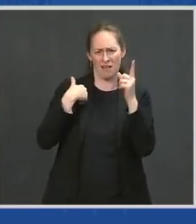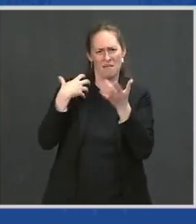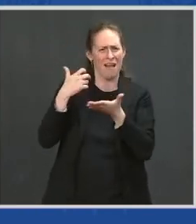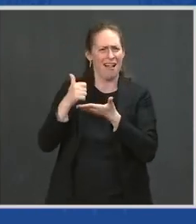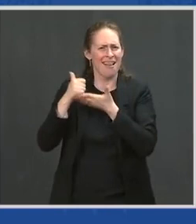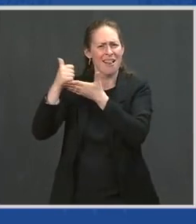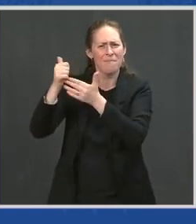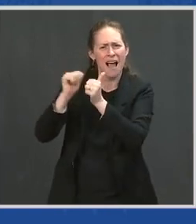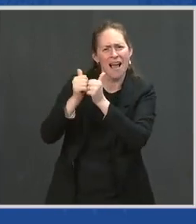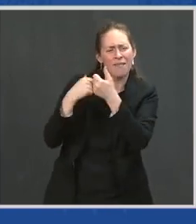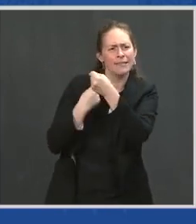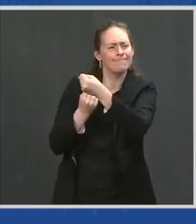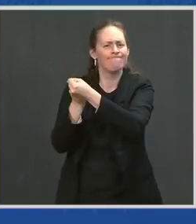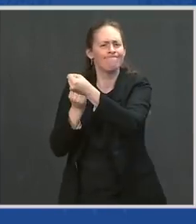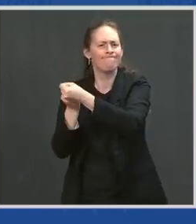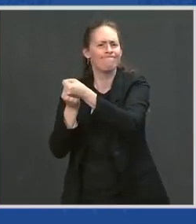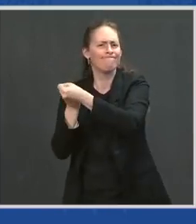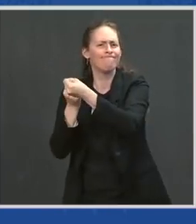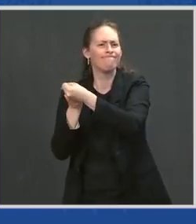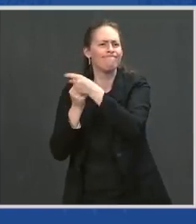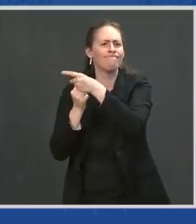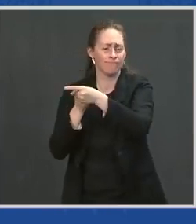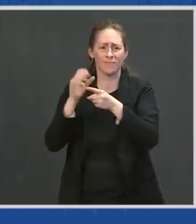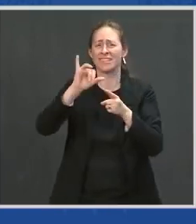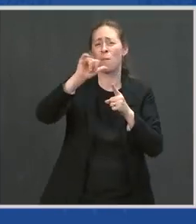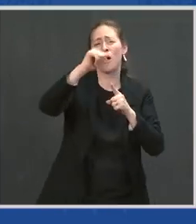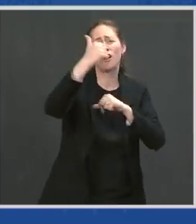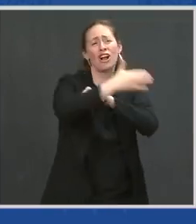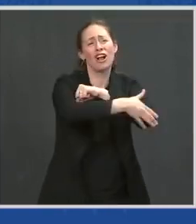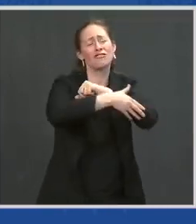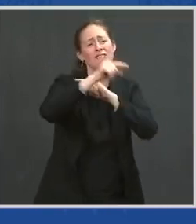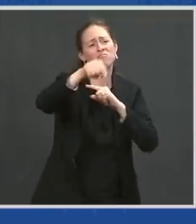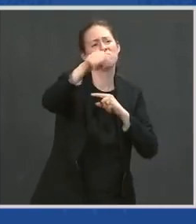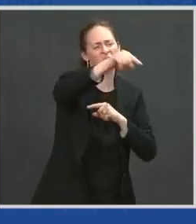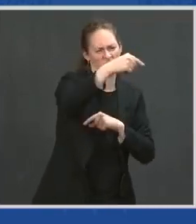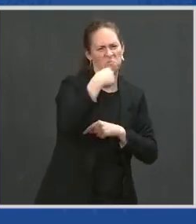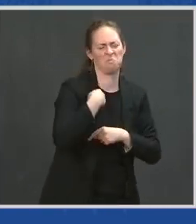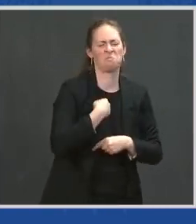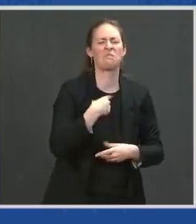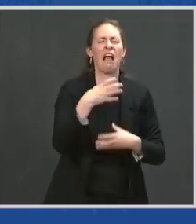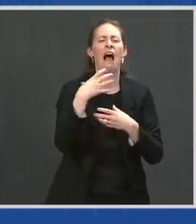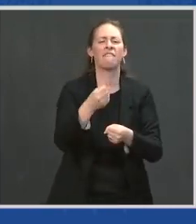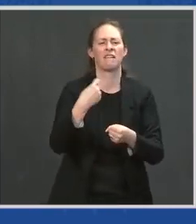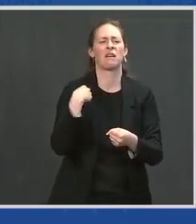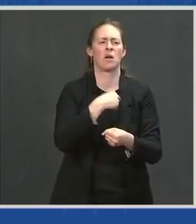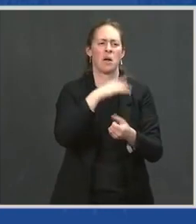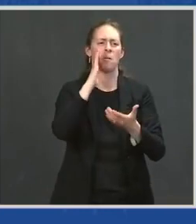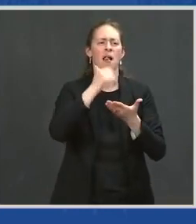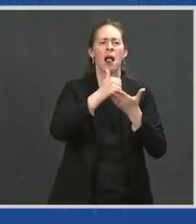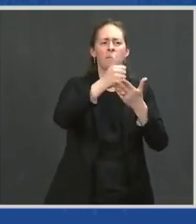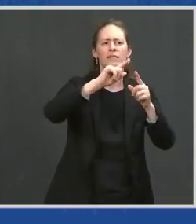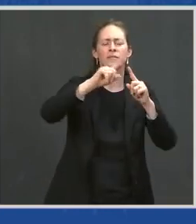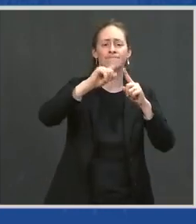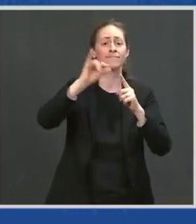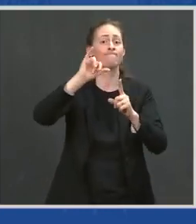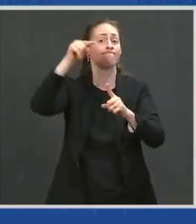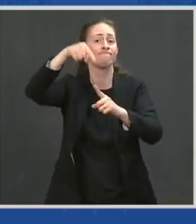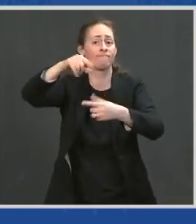more. But there's other countries as well that I'm confident we can help, including in Central America.